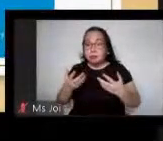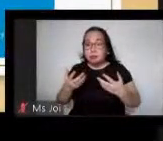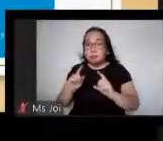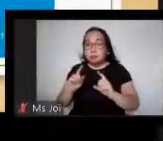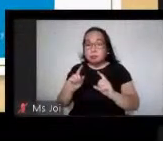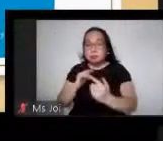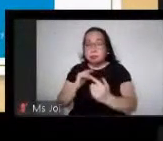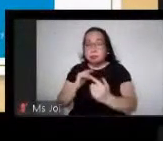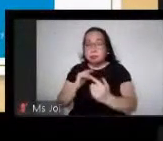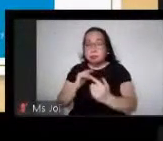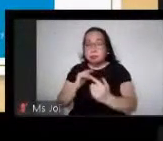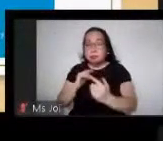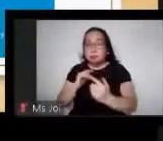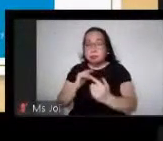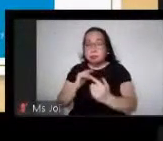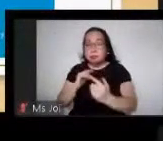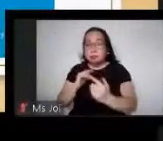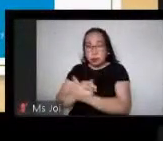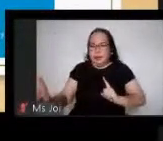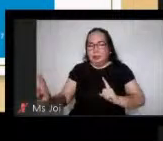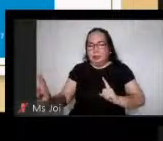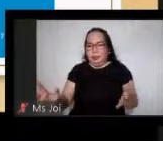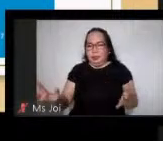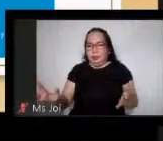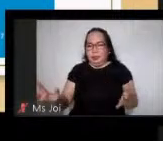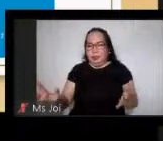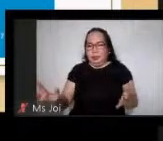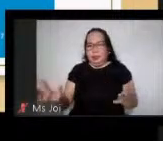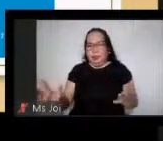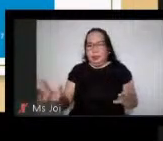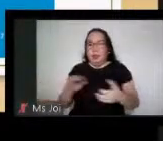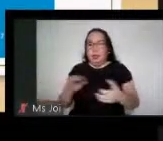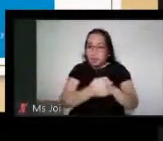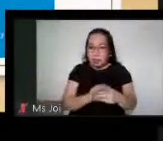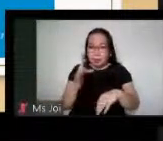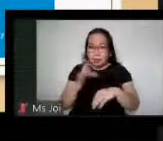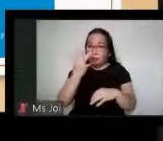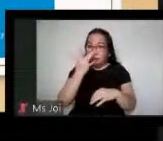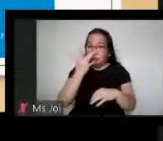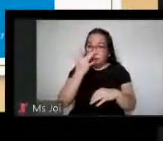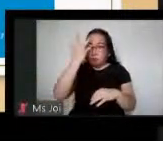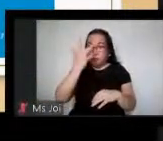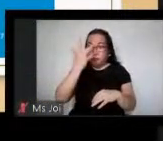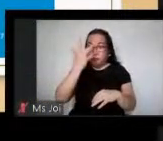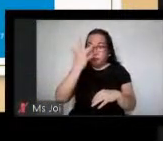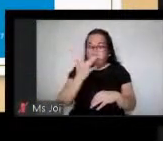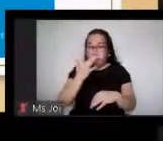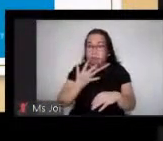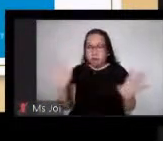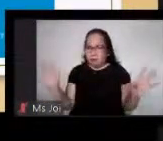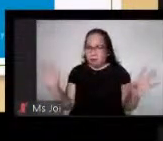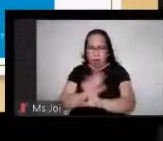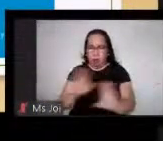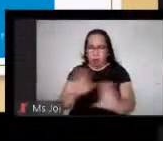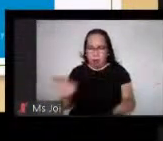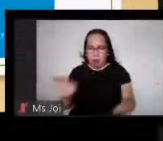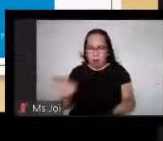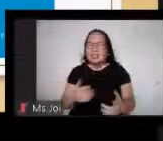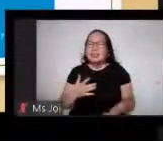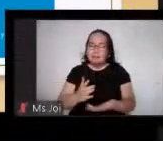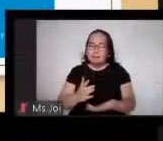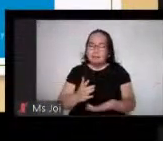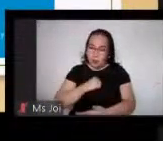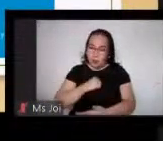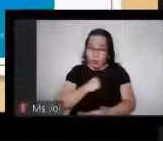and avoid touching your ears and your nose. So, parang but these are really those